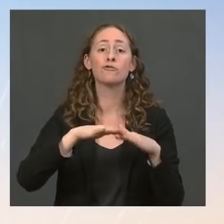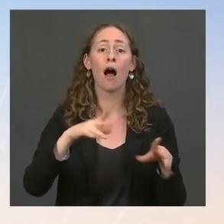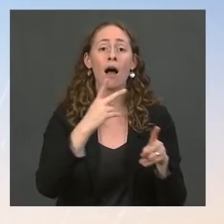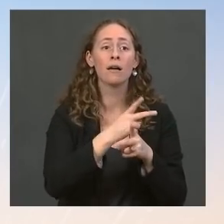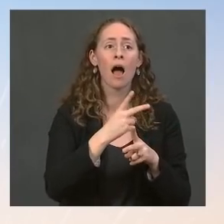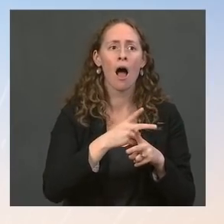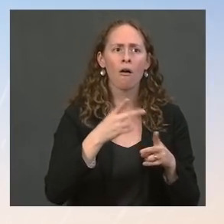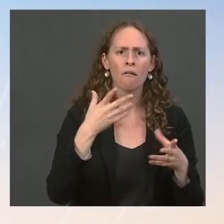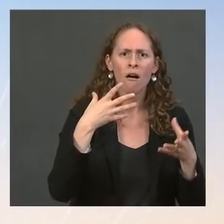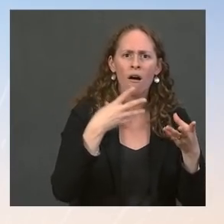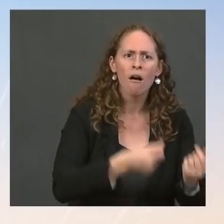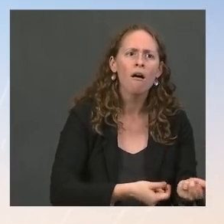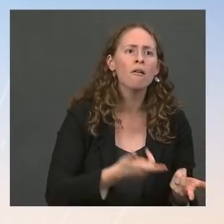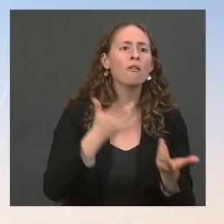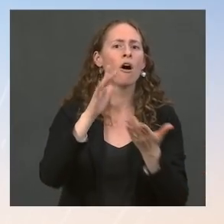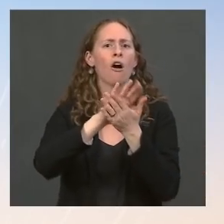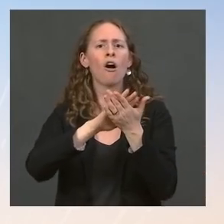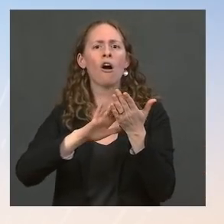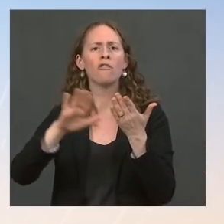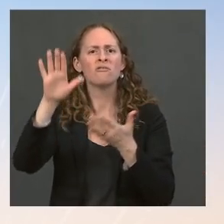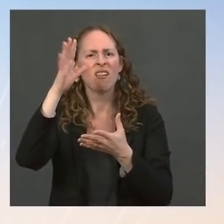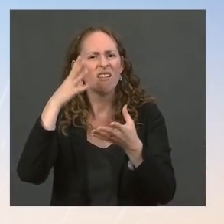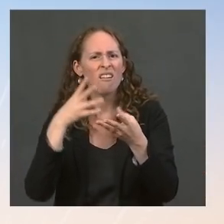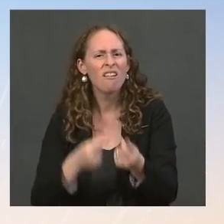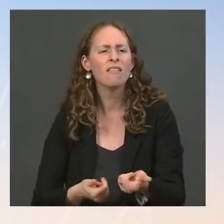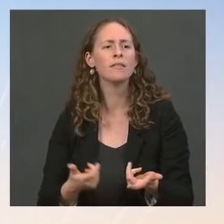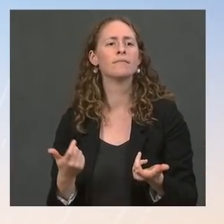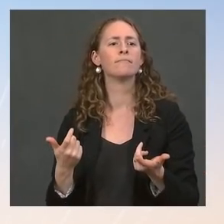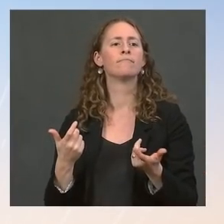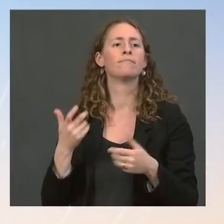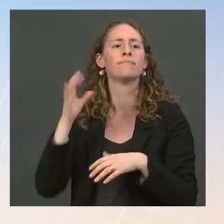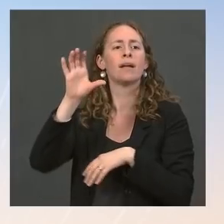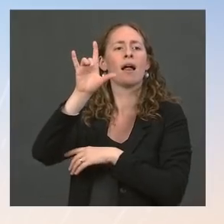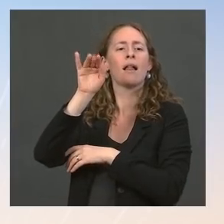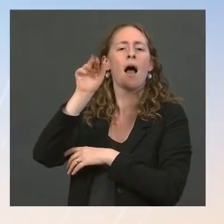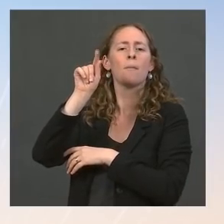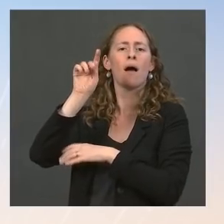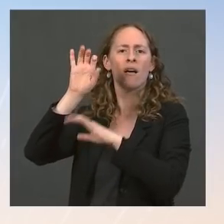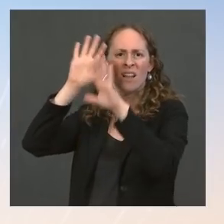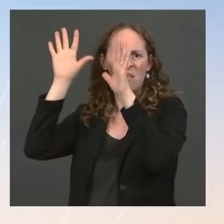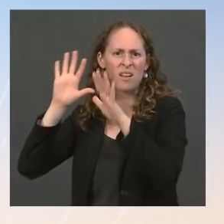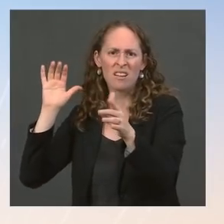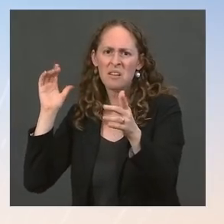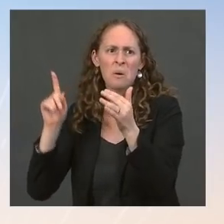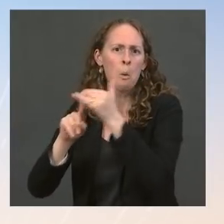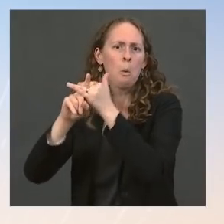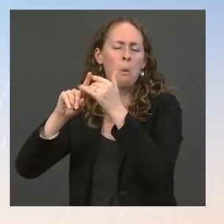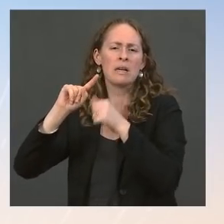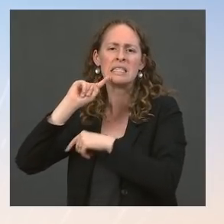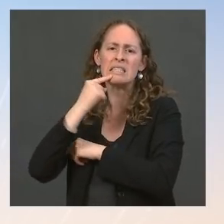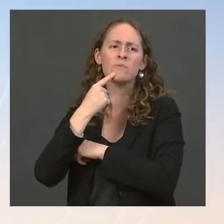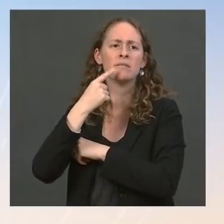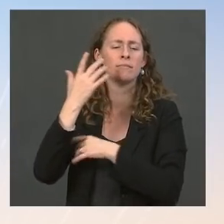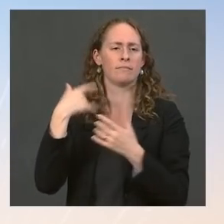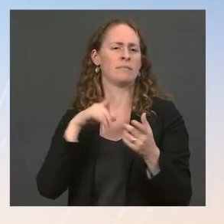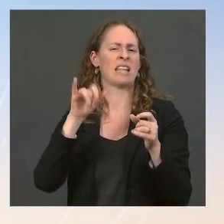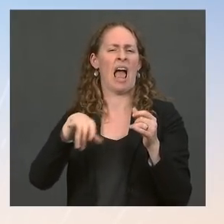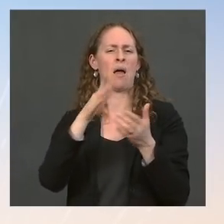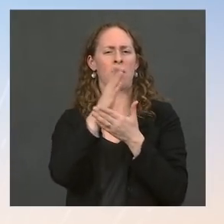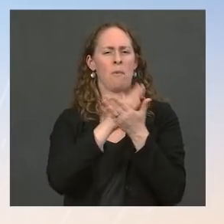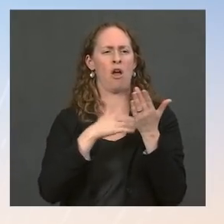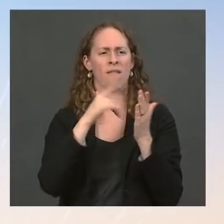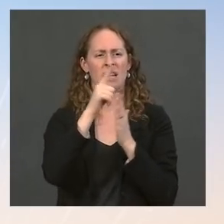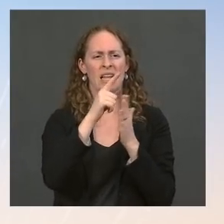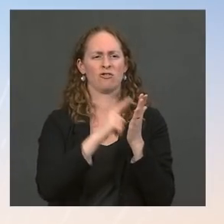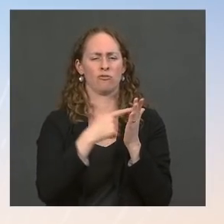cost of college over the long term, to address the climate crisis. So that's exactly how these pieces of legislation are designed. They're